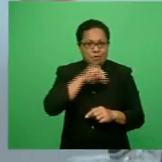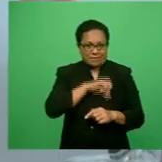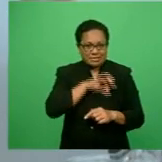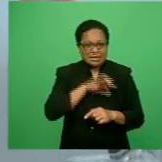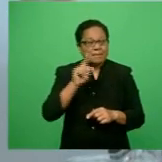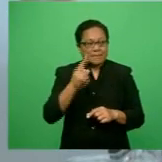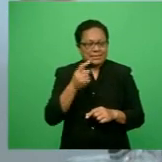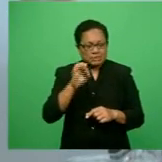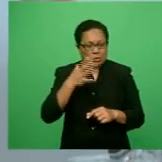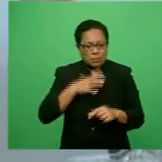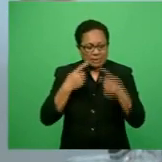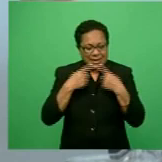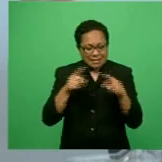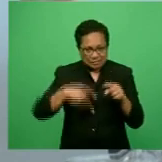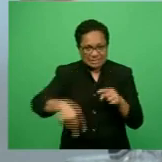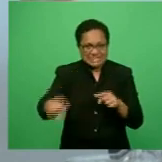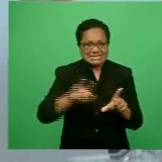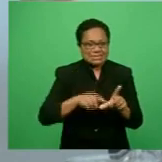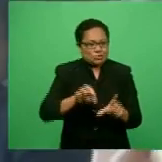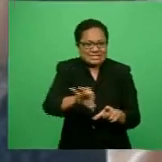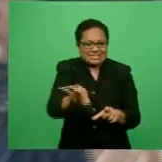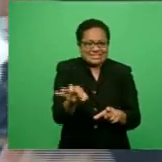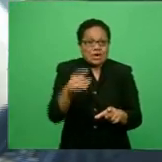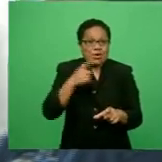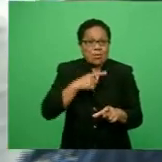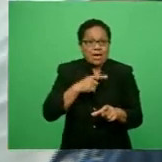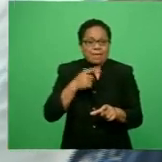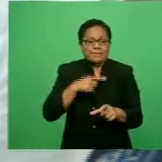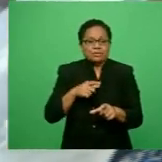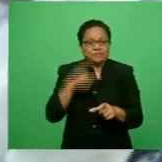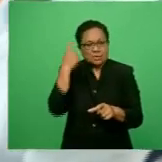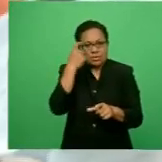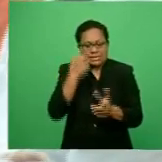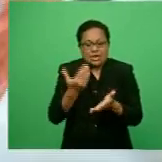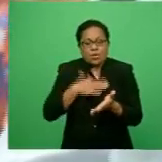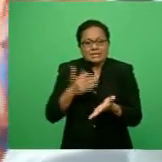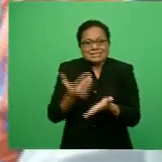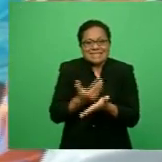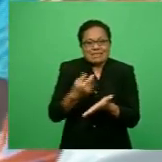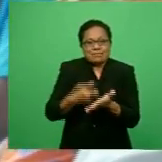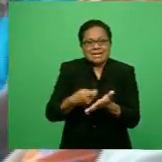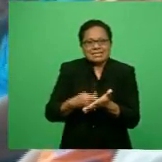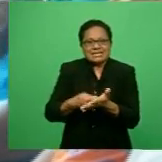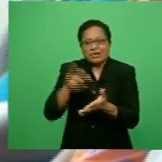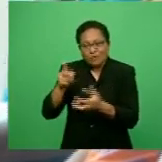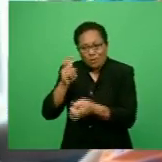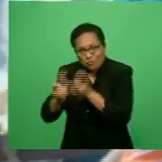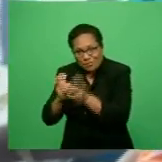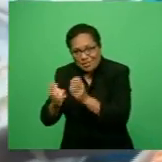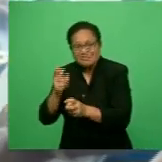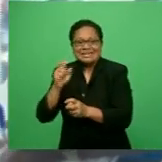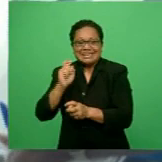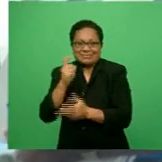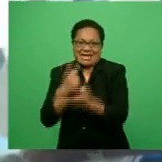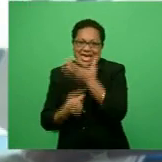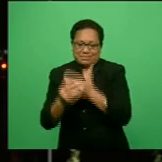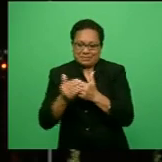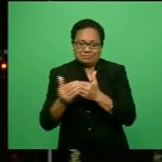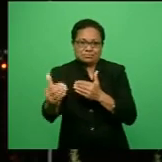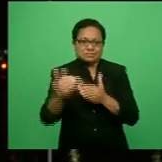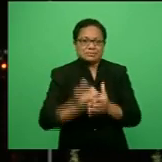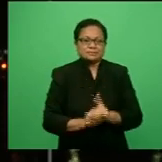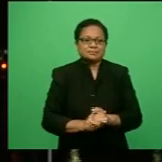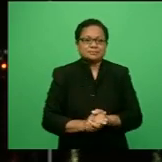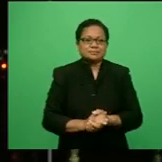final dividend for the year as yet, as a precaution to preserve cash during crisis. Venina Rakotonga, FBC